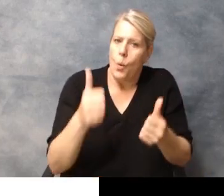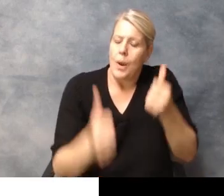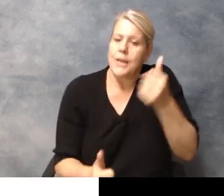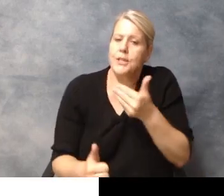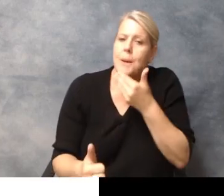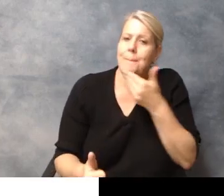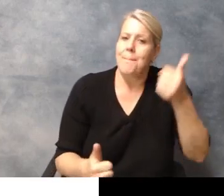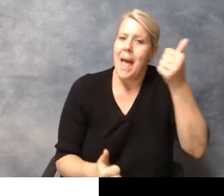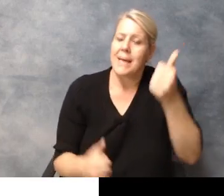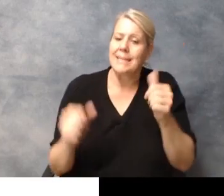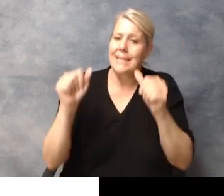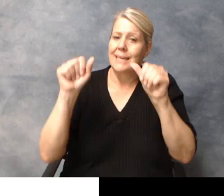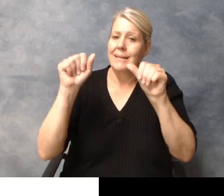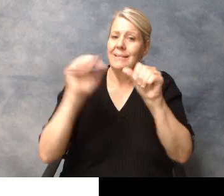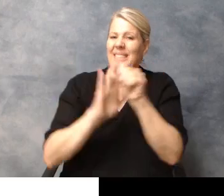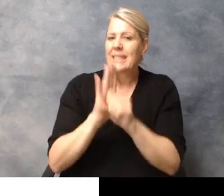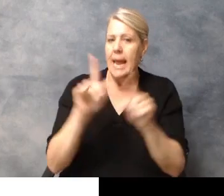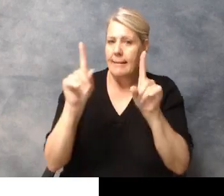is best for your student.